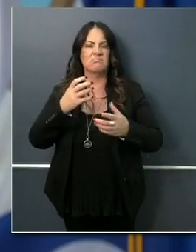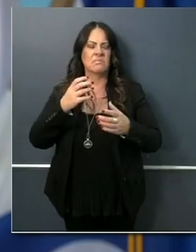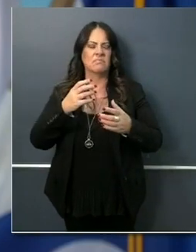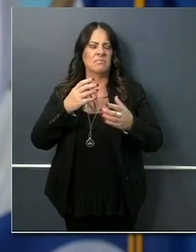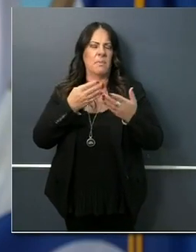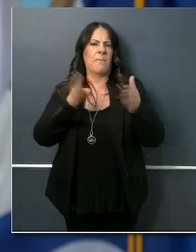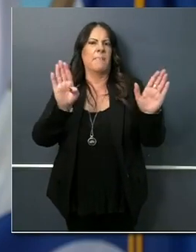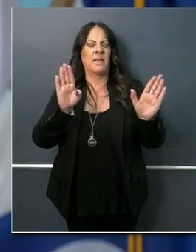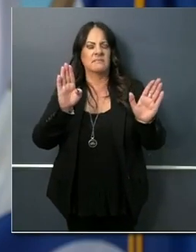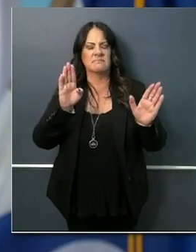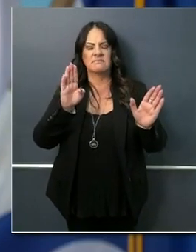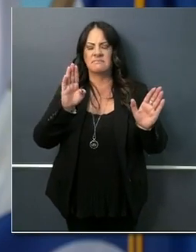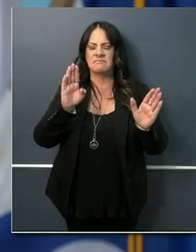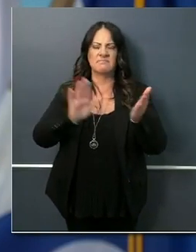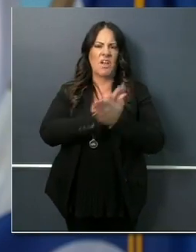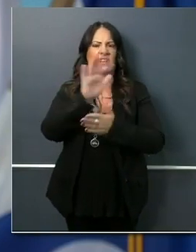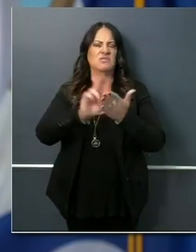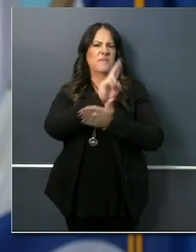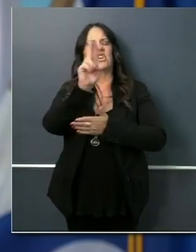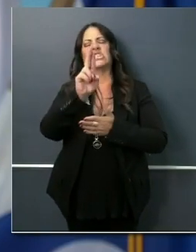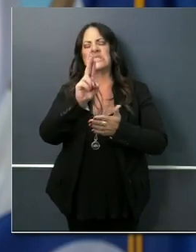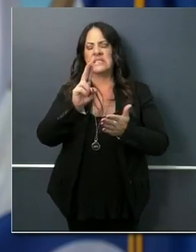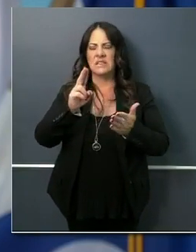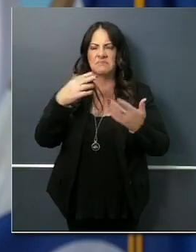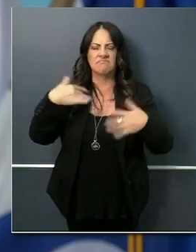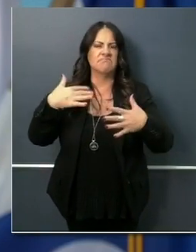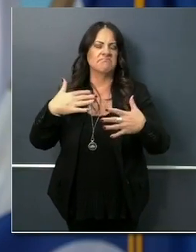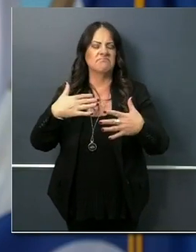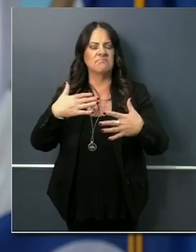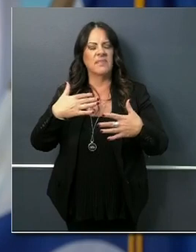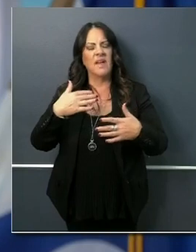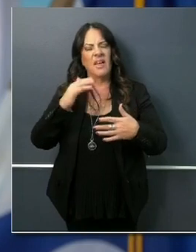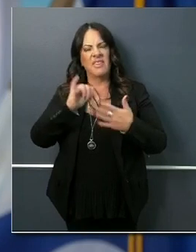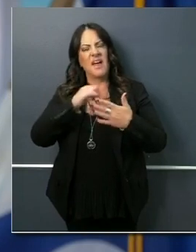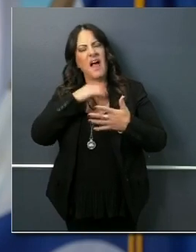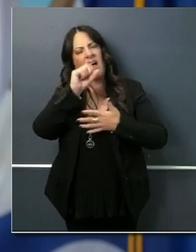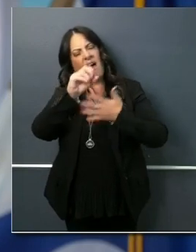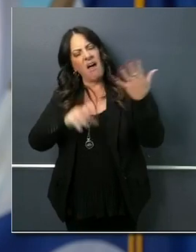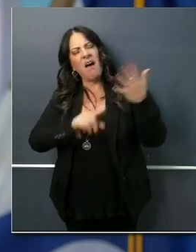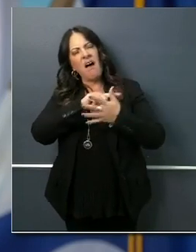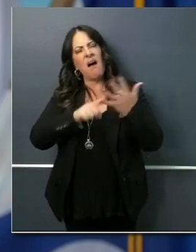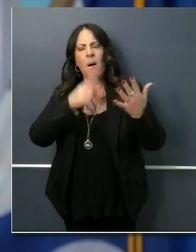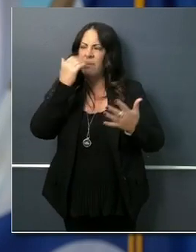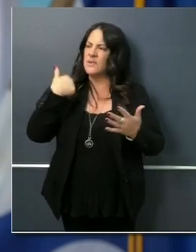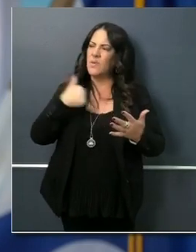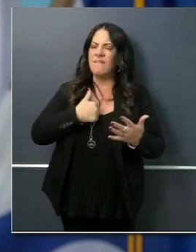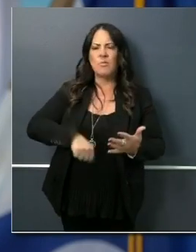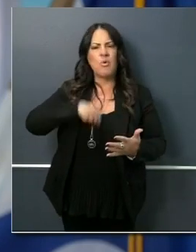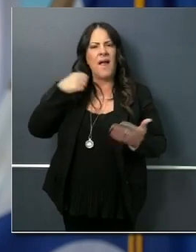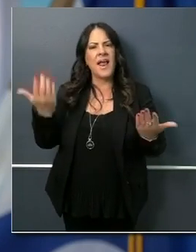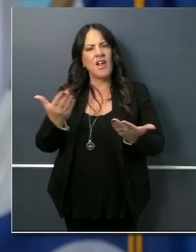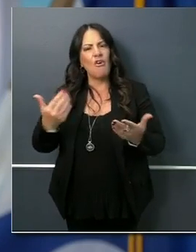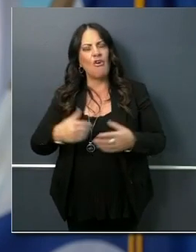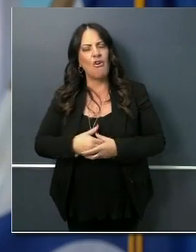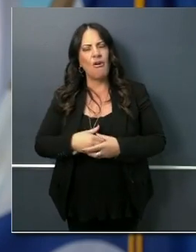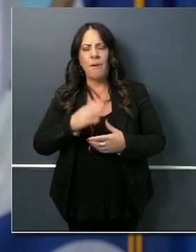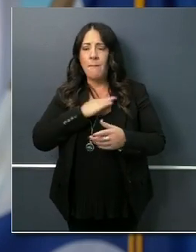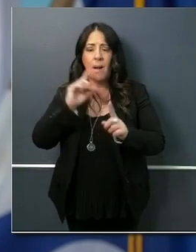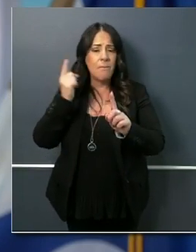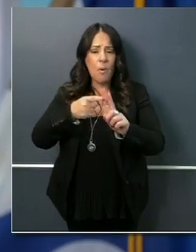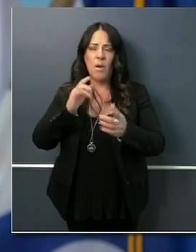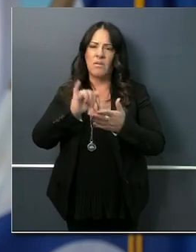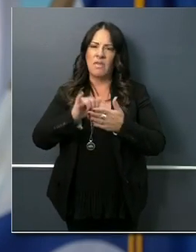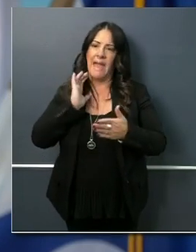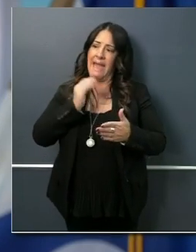world, higher education more broadly defined. It's, again, points of pride, but it's also a point of principle that we